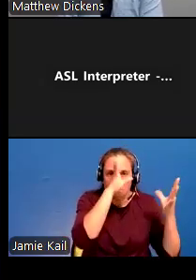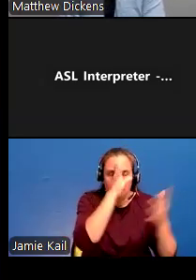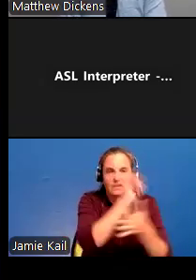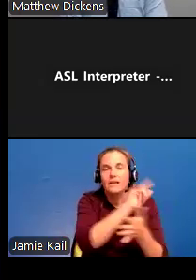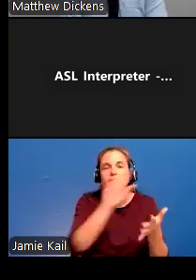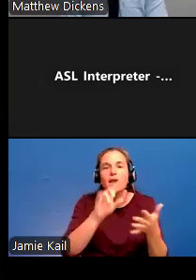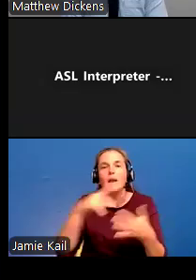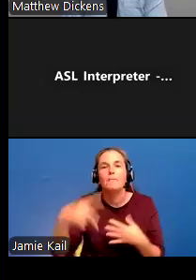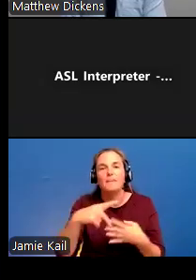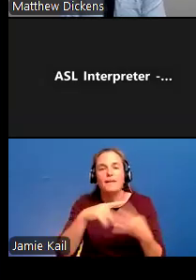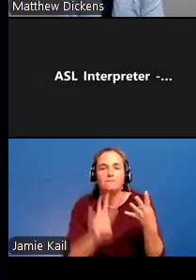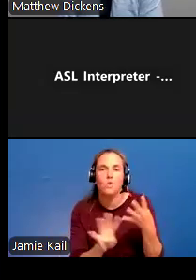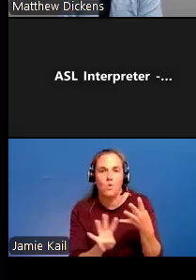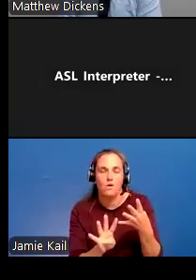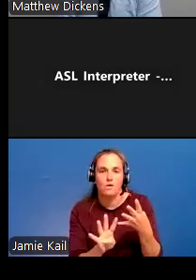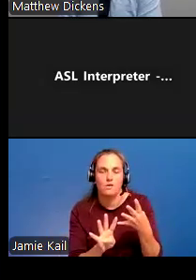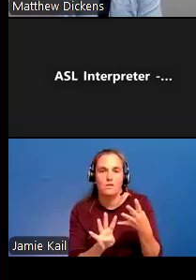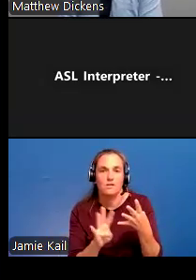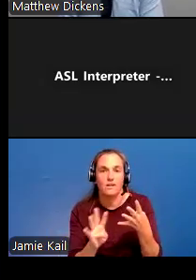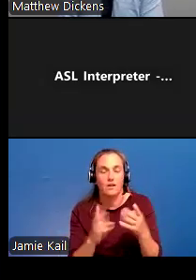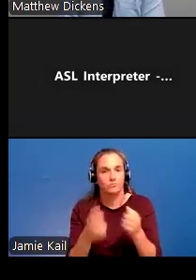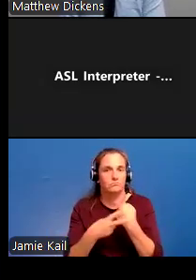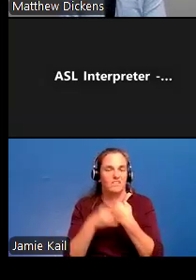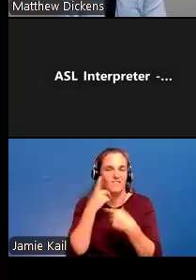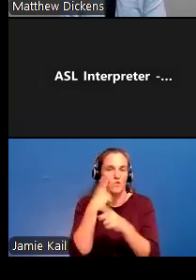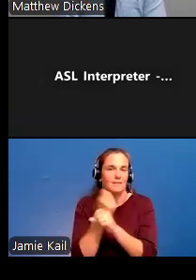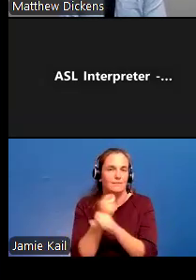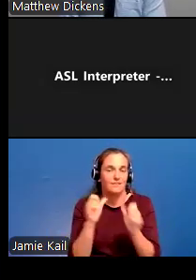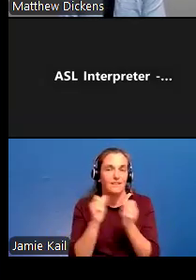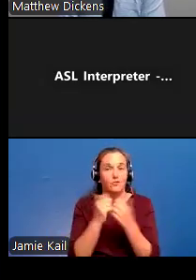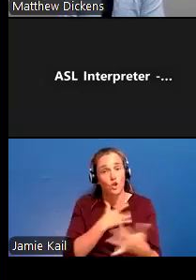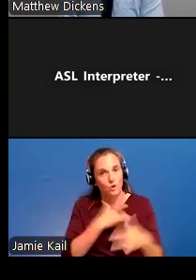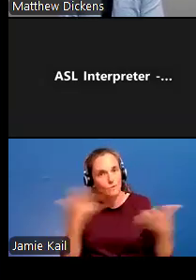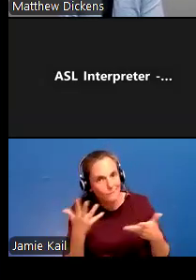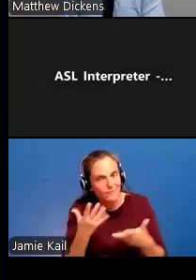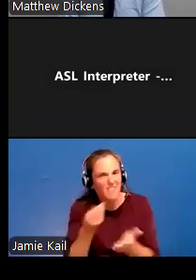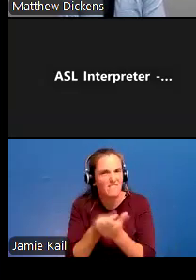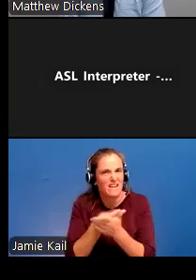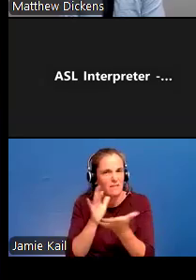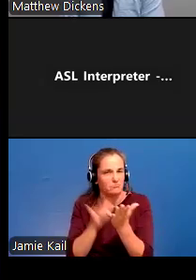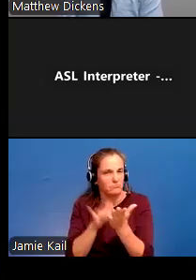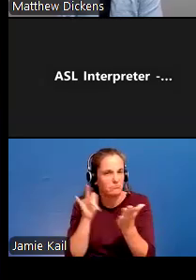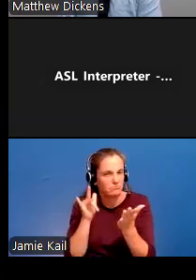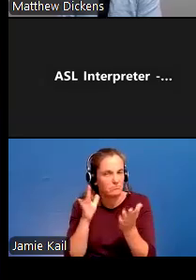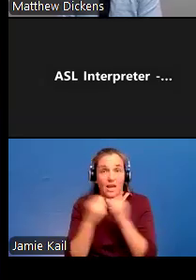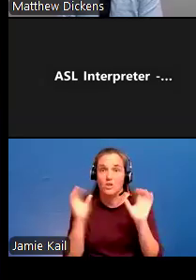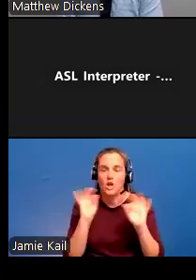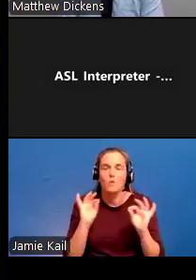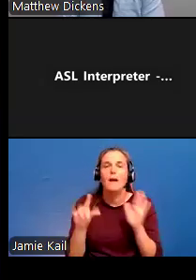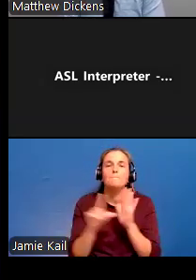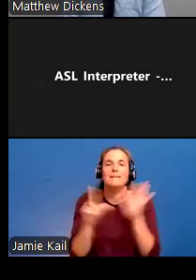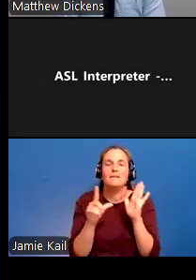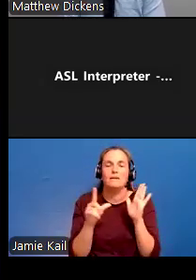are reserved for those cases in which the only concern is financial exploitation and there's no immediate threat to the